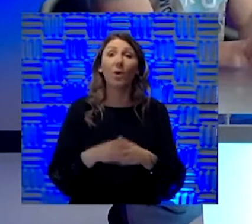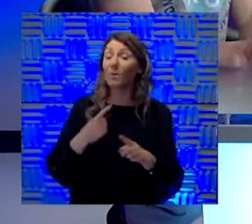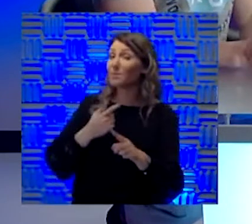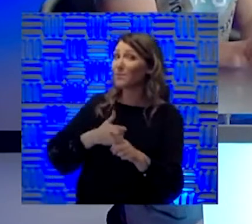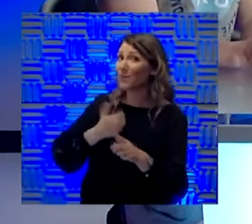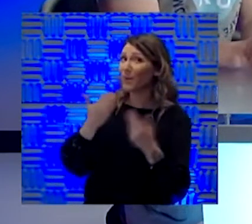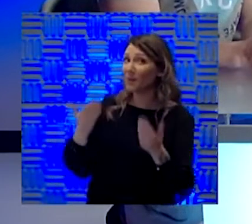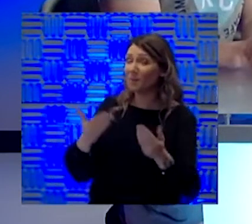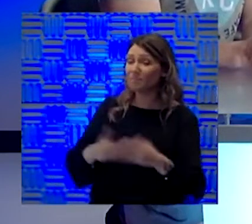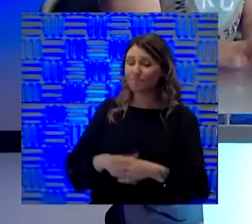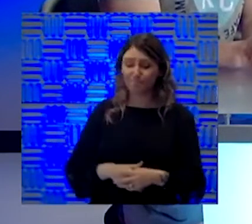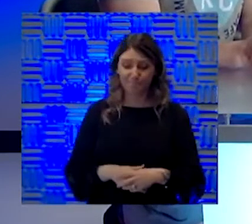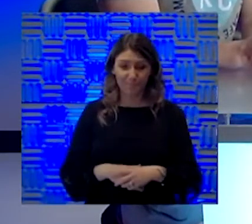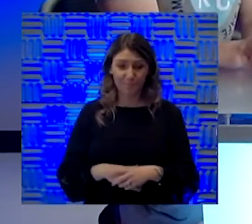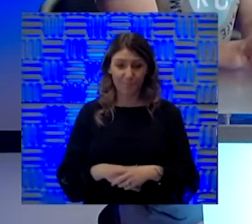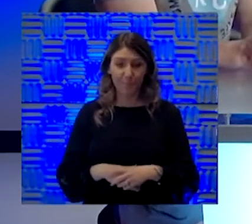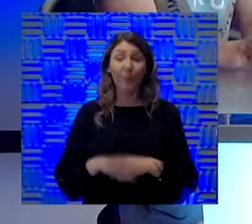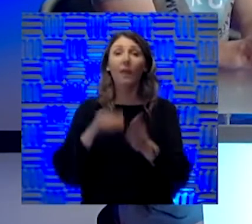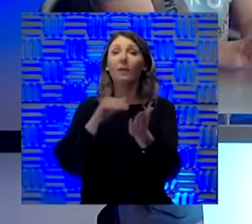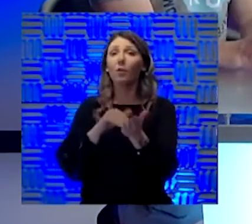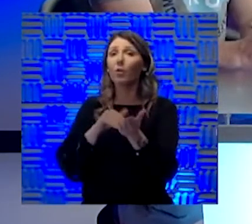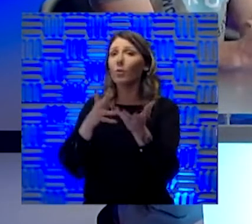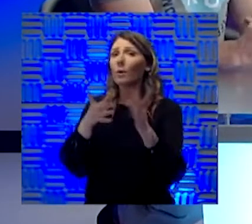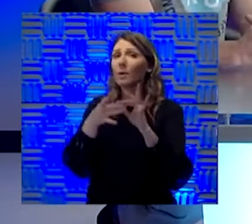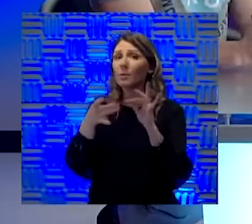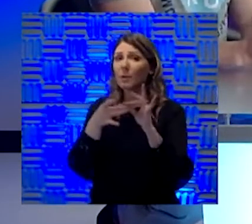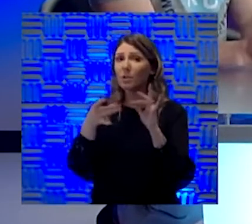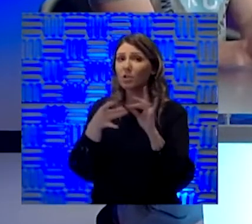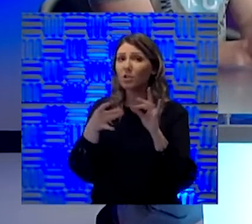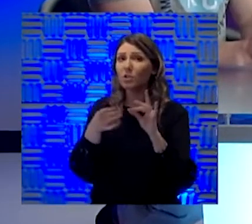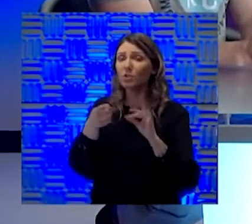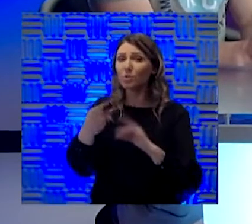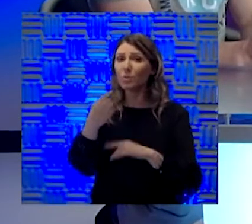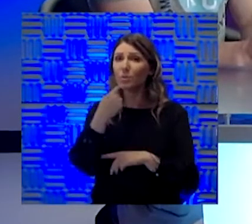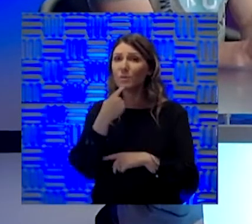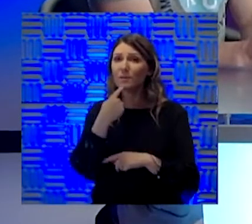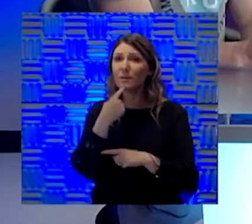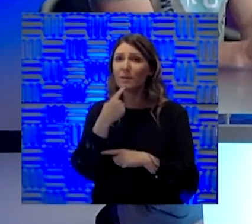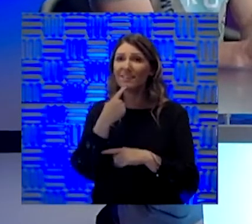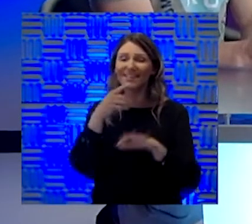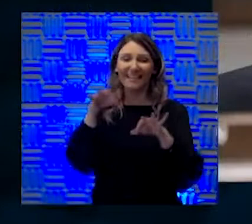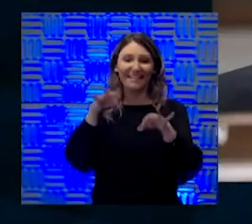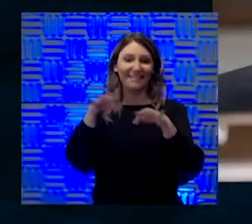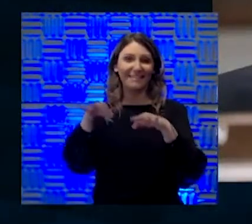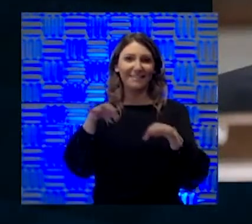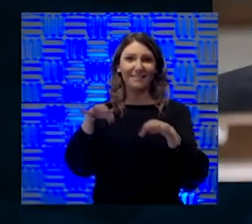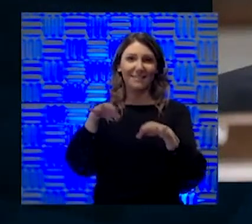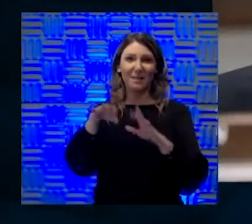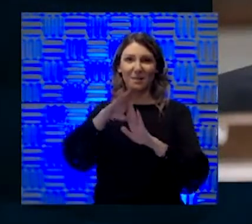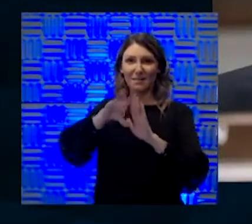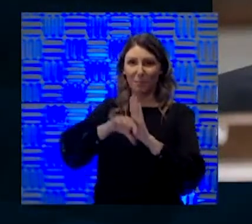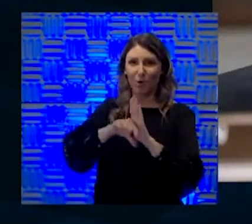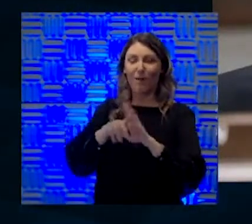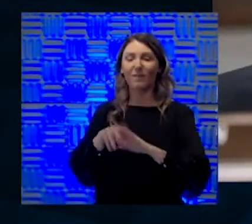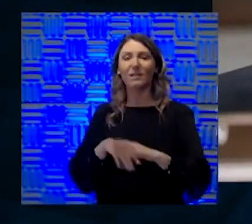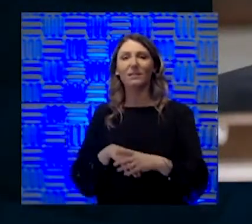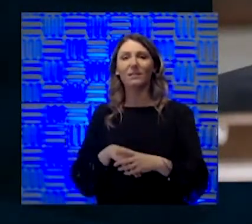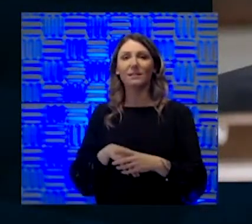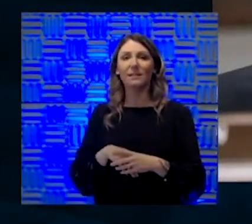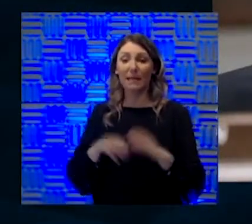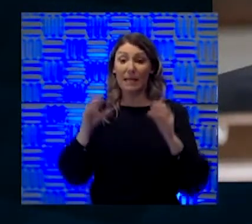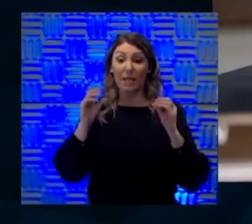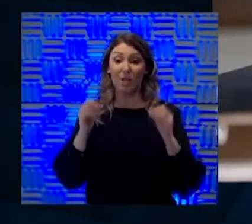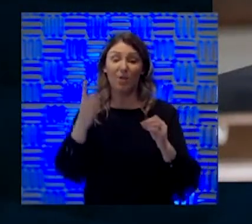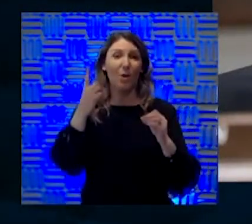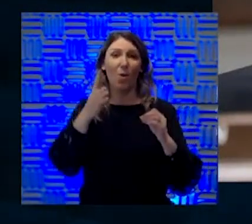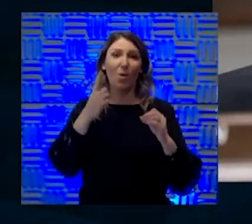ahead. Doctor, I just was going to say one of the things that when you say kind of describing the demographics and no one's immune,